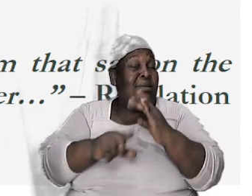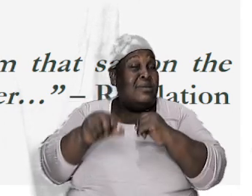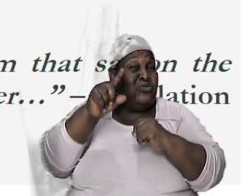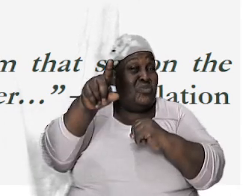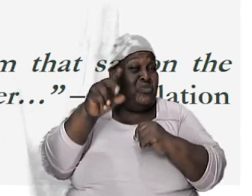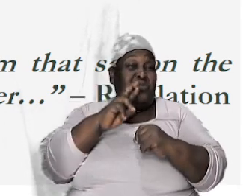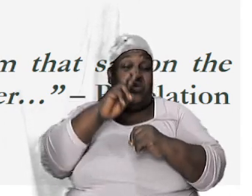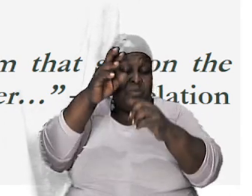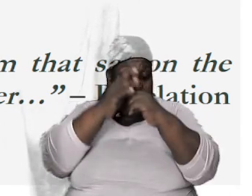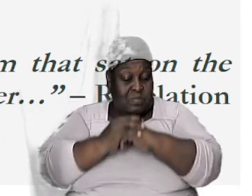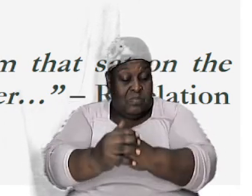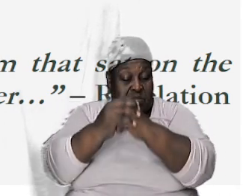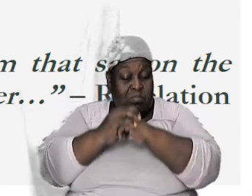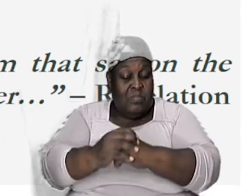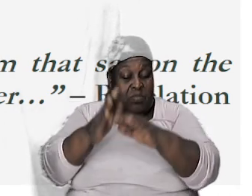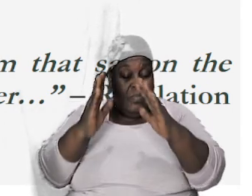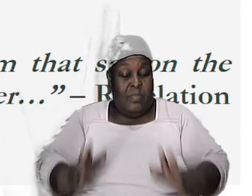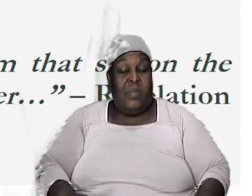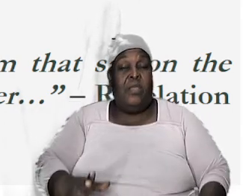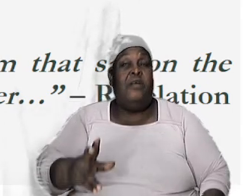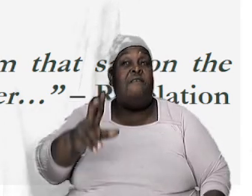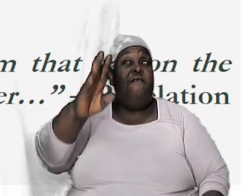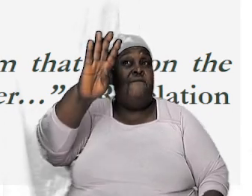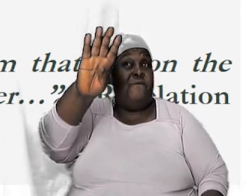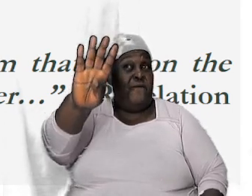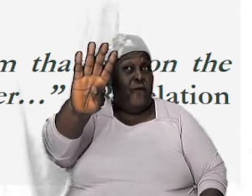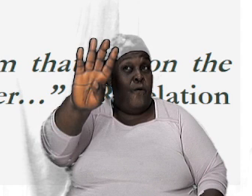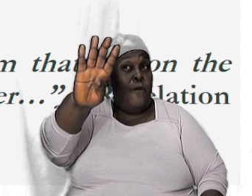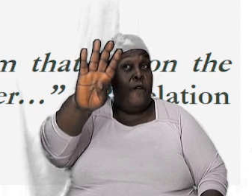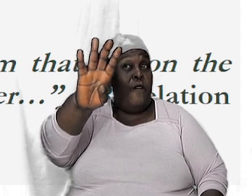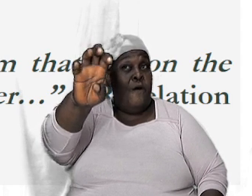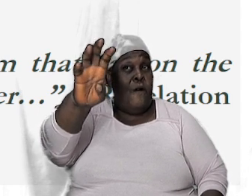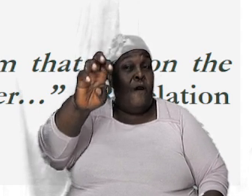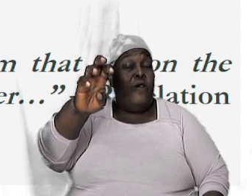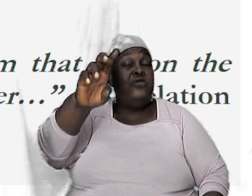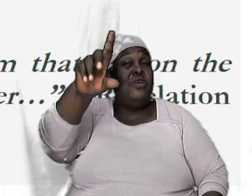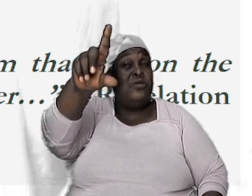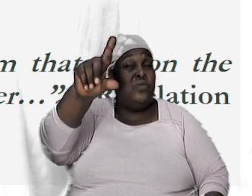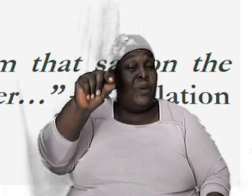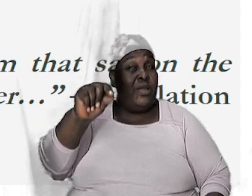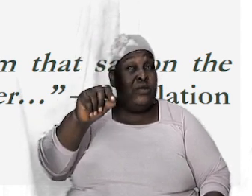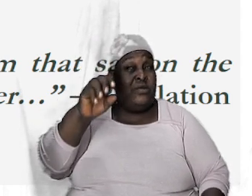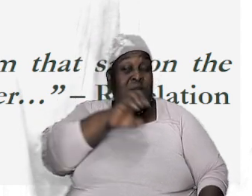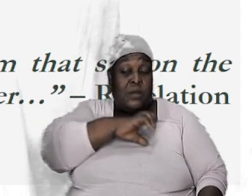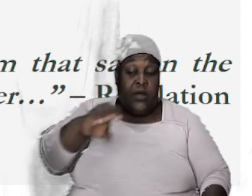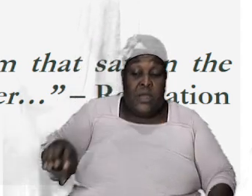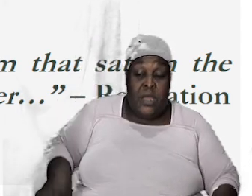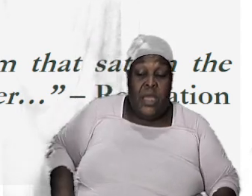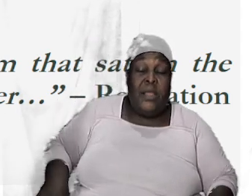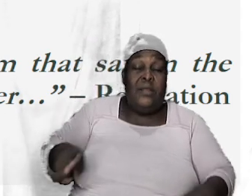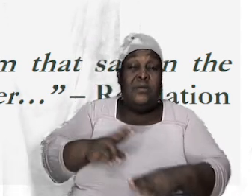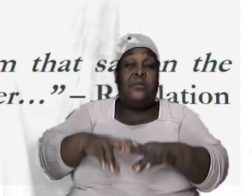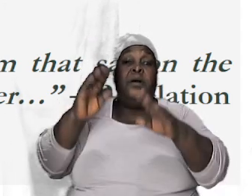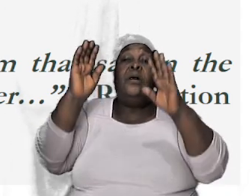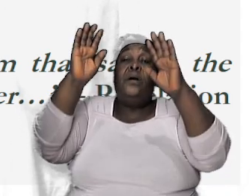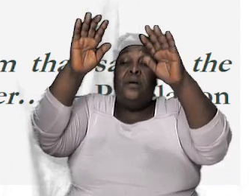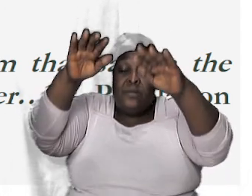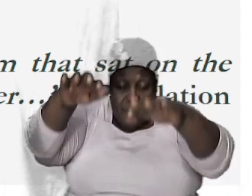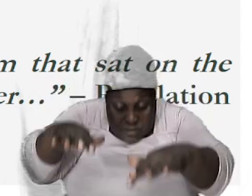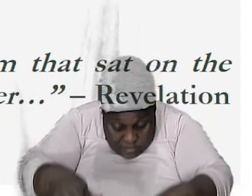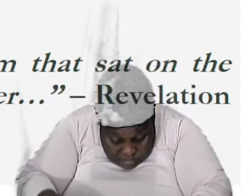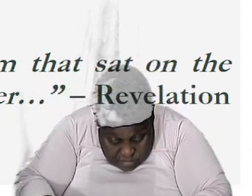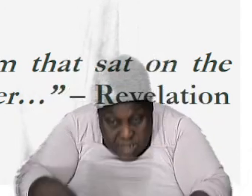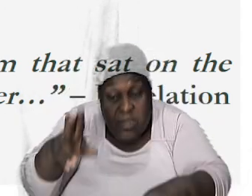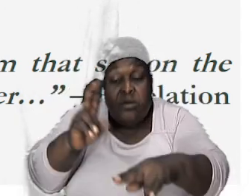verse 10, that the 4 and 20 elders fall down before him that sat on the throne, that worship him that